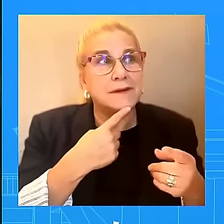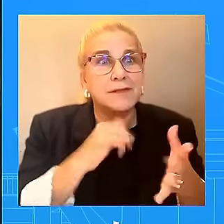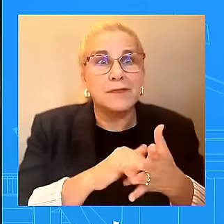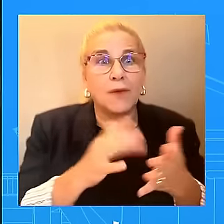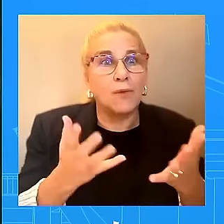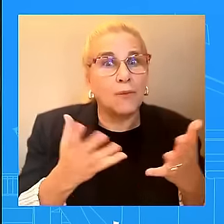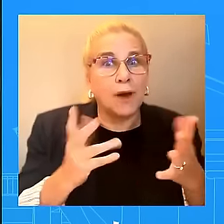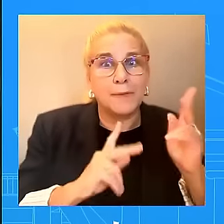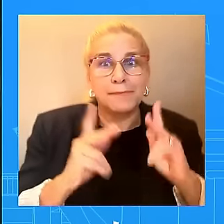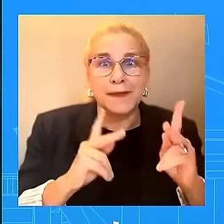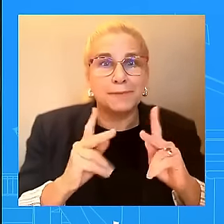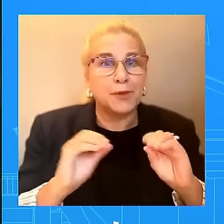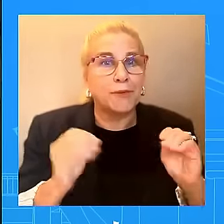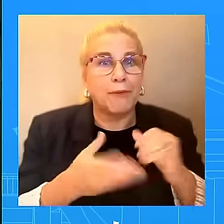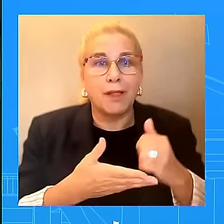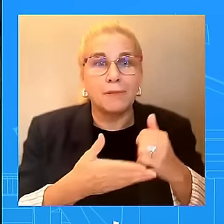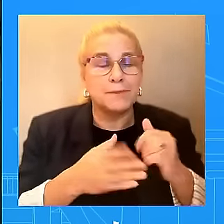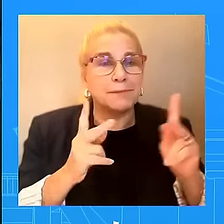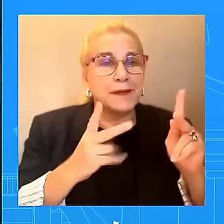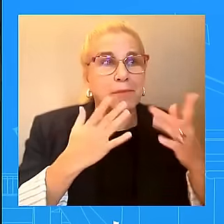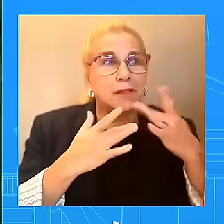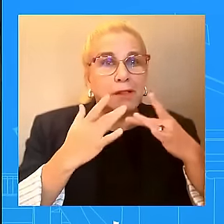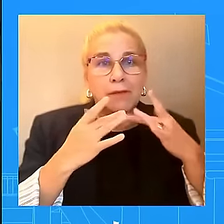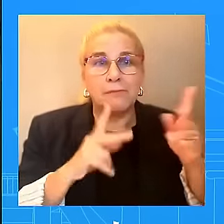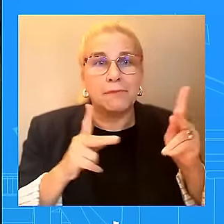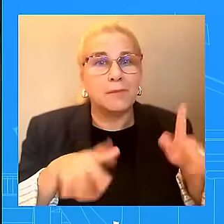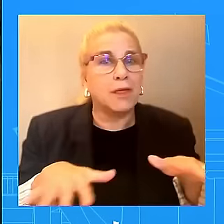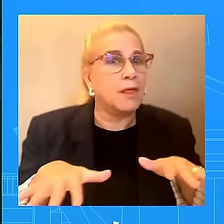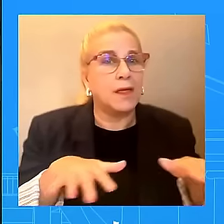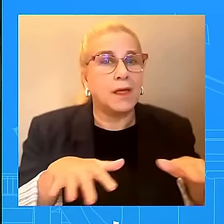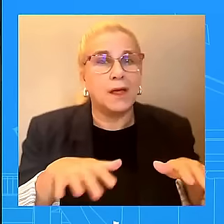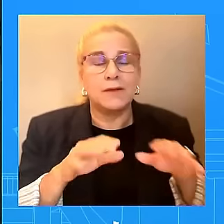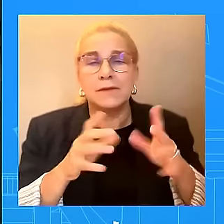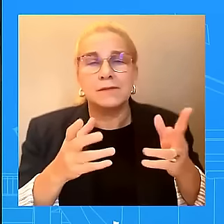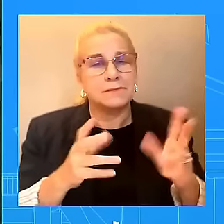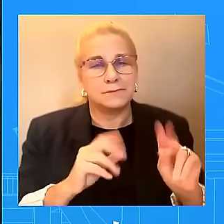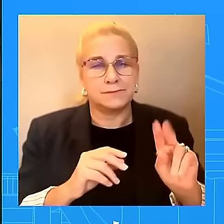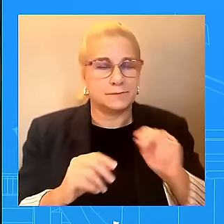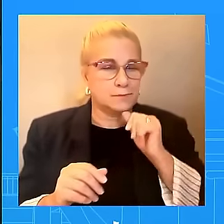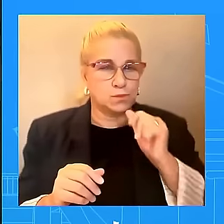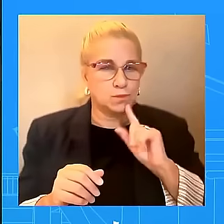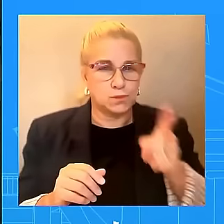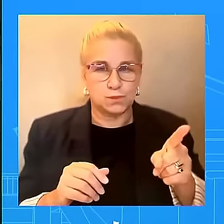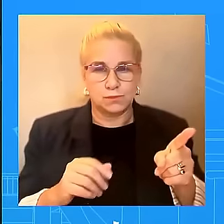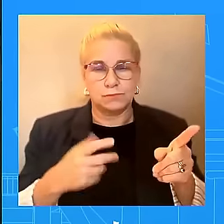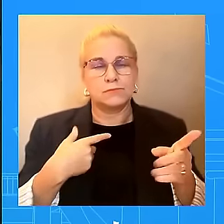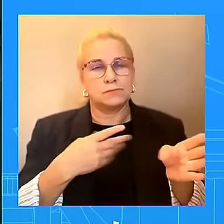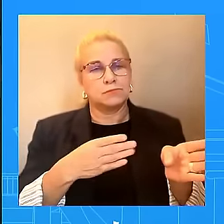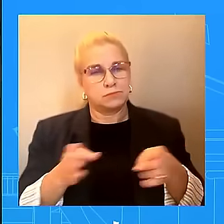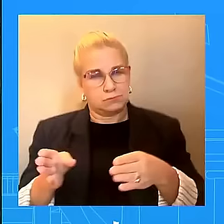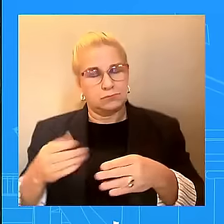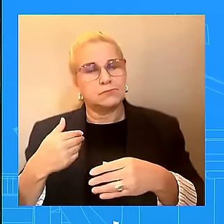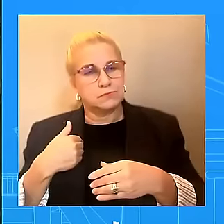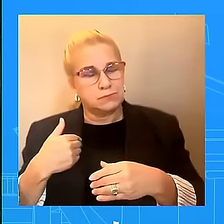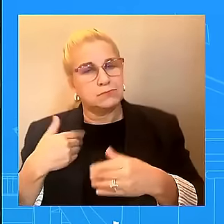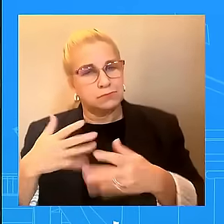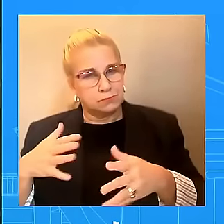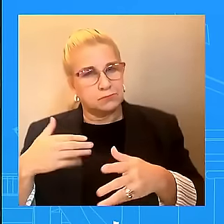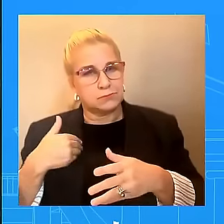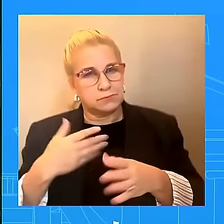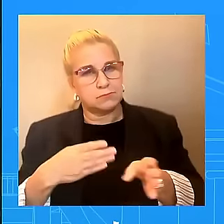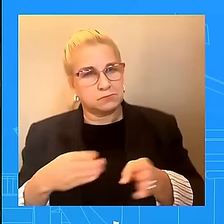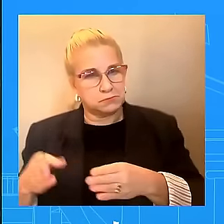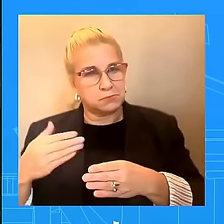power, must do everything they can to encourage survivors to register for assistance, not discourage them by